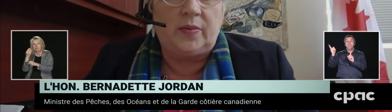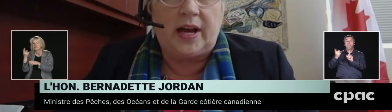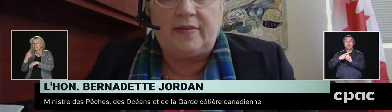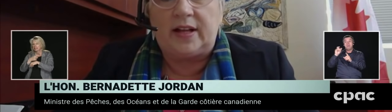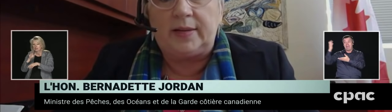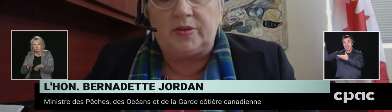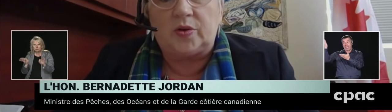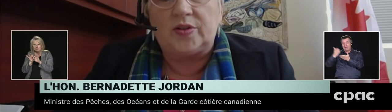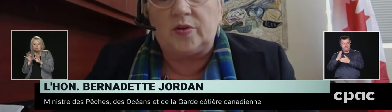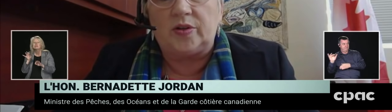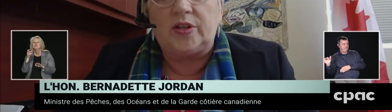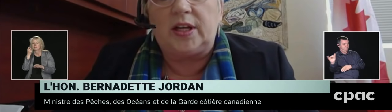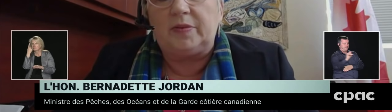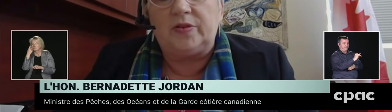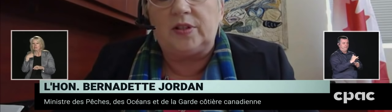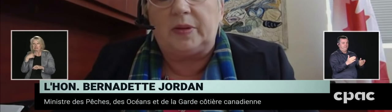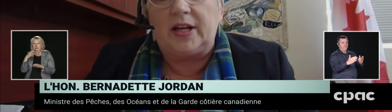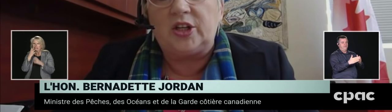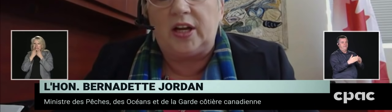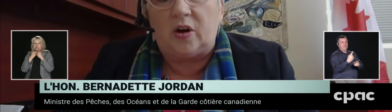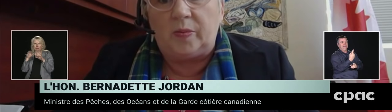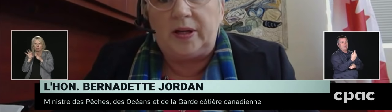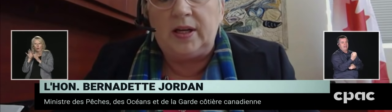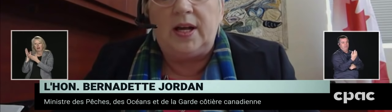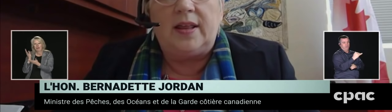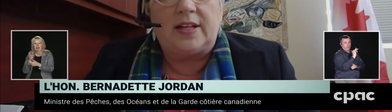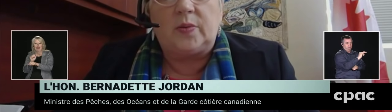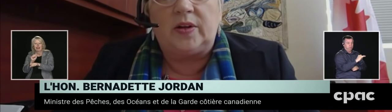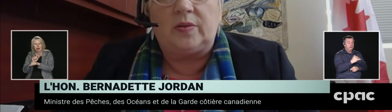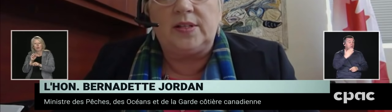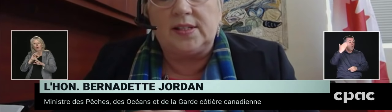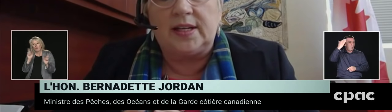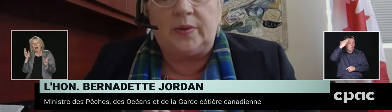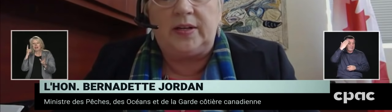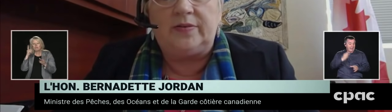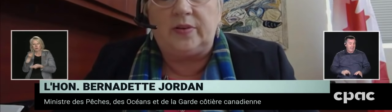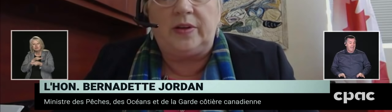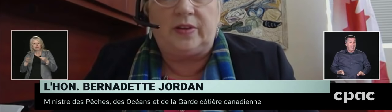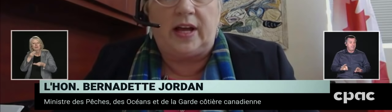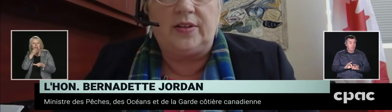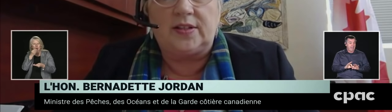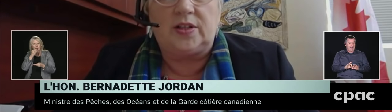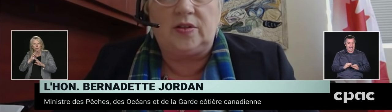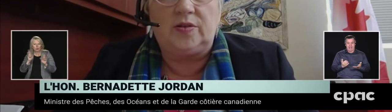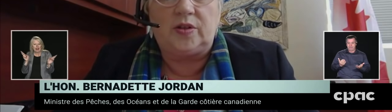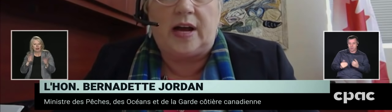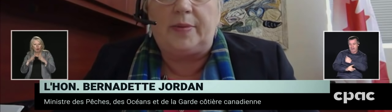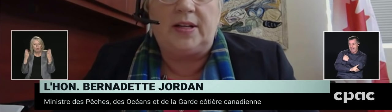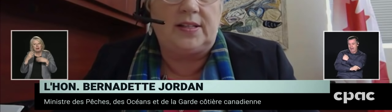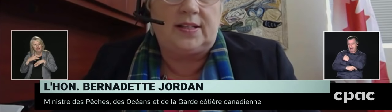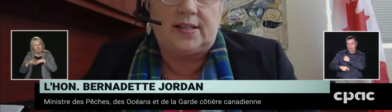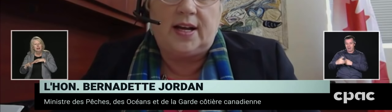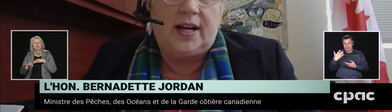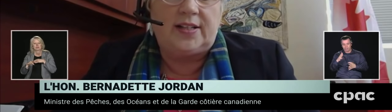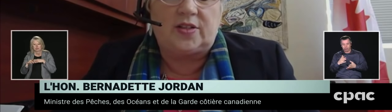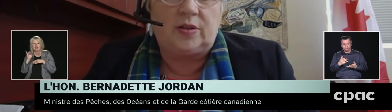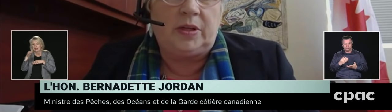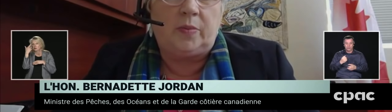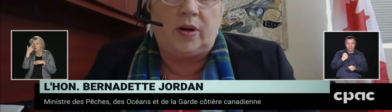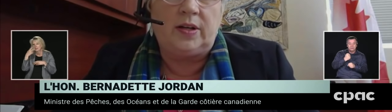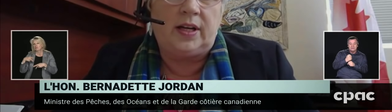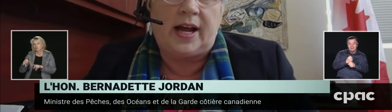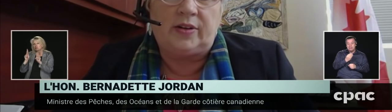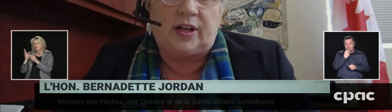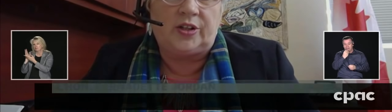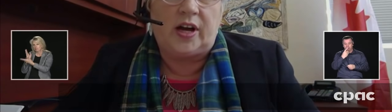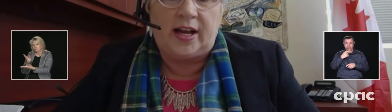important that we have that labor source in order to keep the food supply chain open. That's one of the reasons that we've allowed this to happen. It's extremely